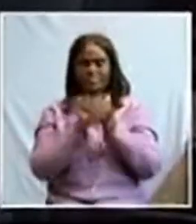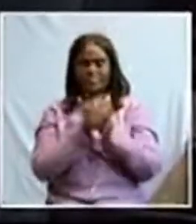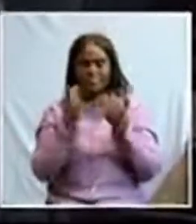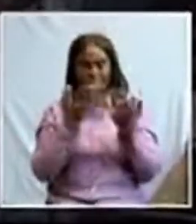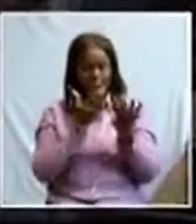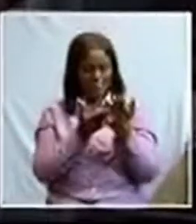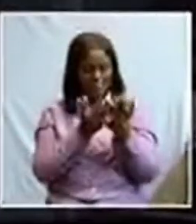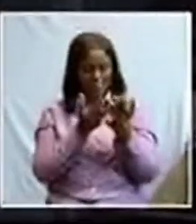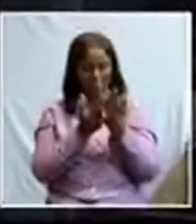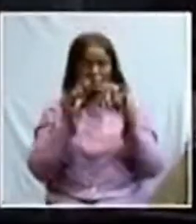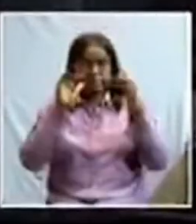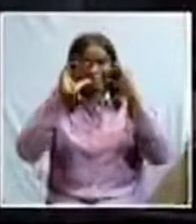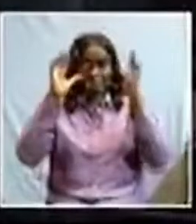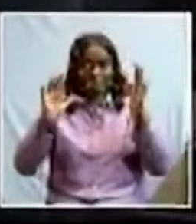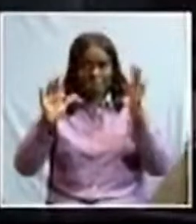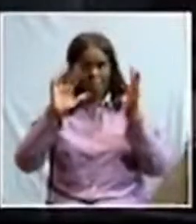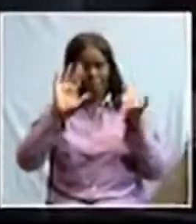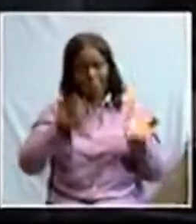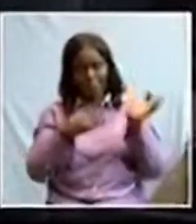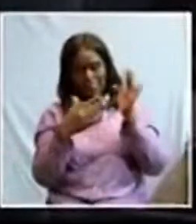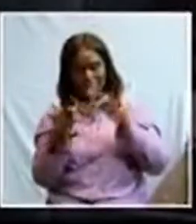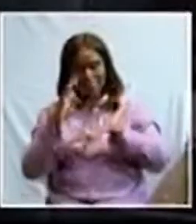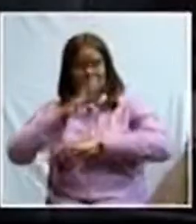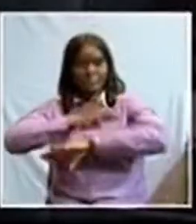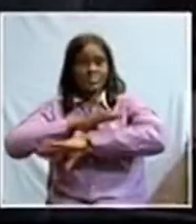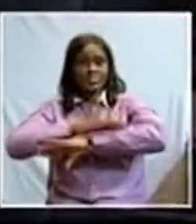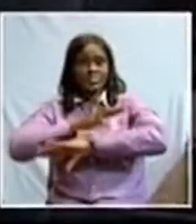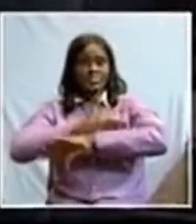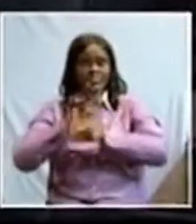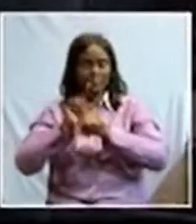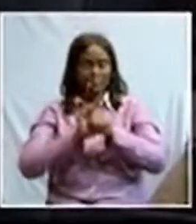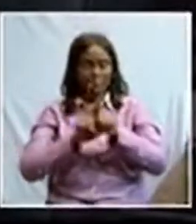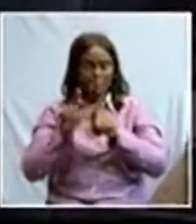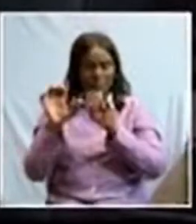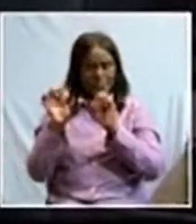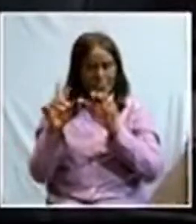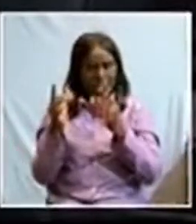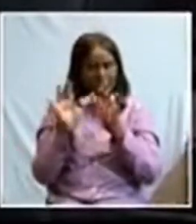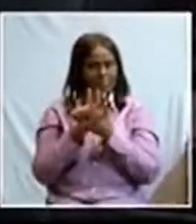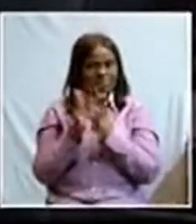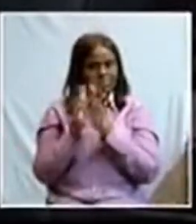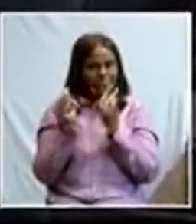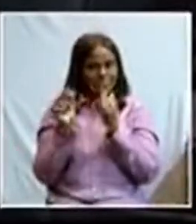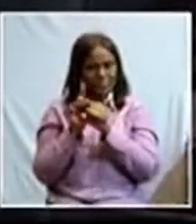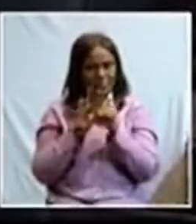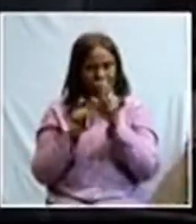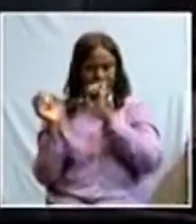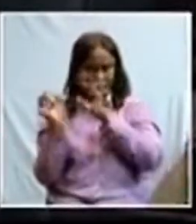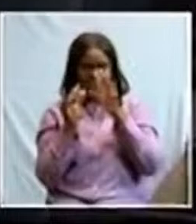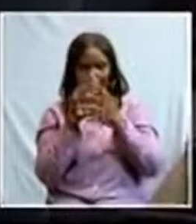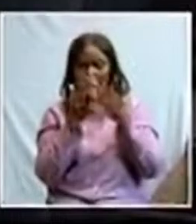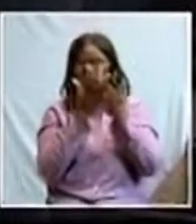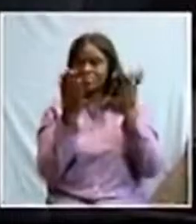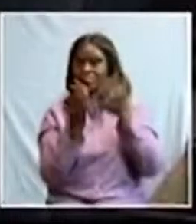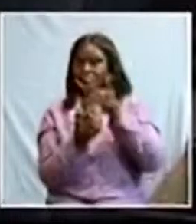Here is a roof collapsing on desks, and they are okay. You even take them somewhere